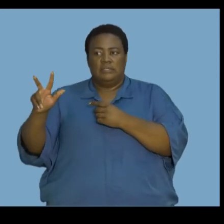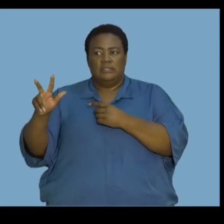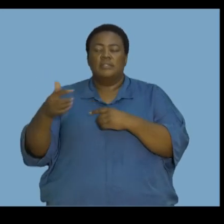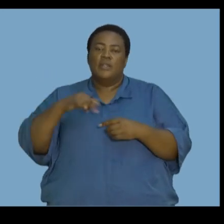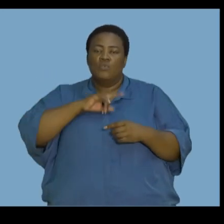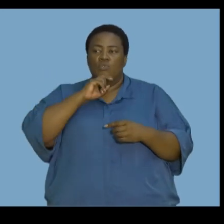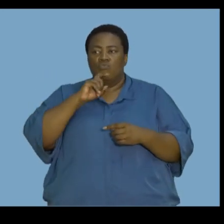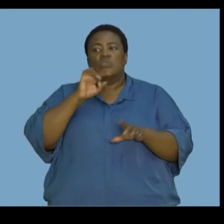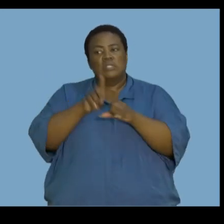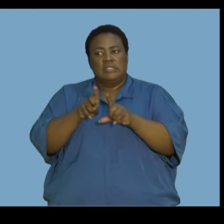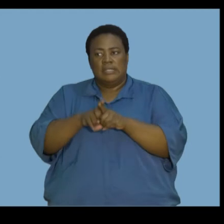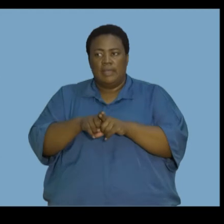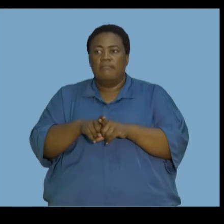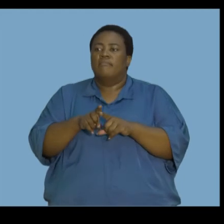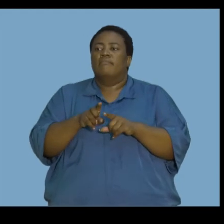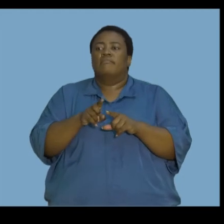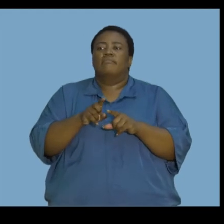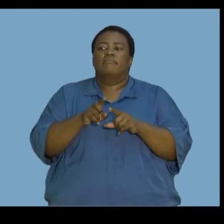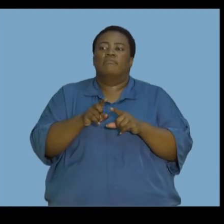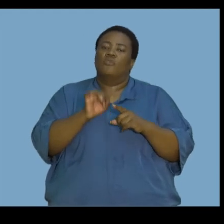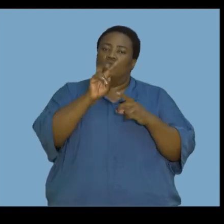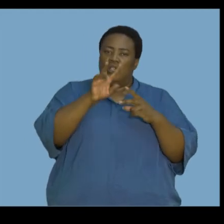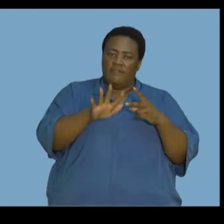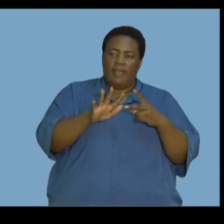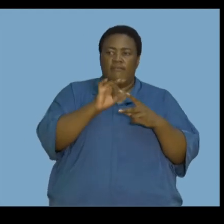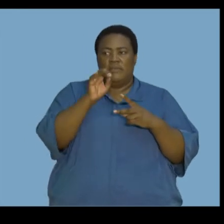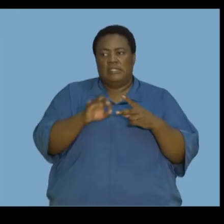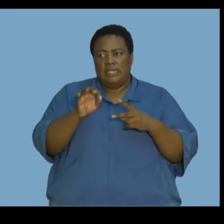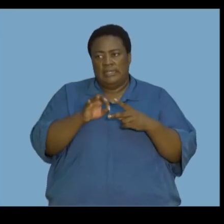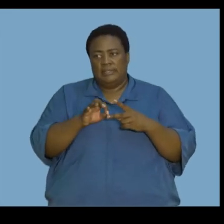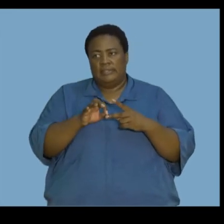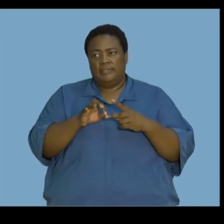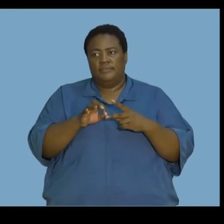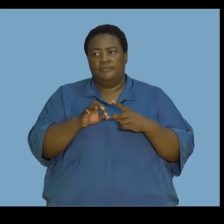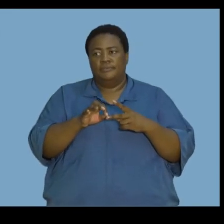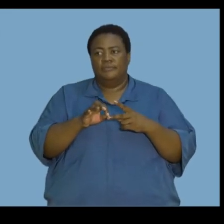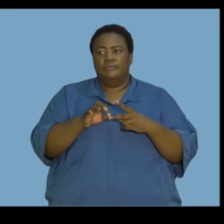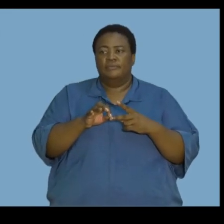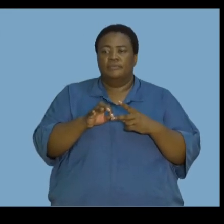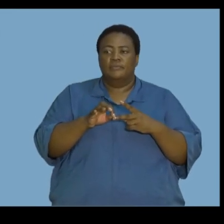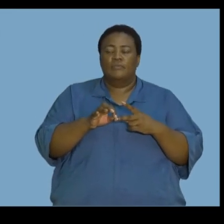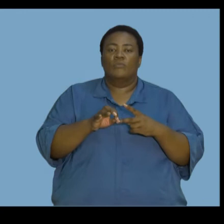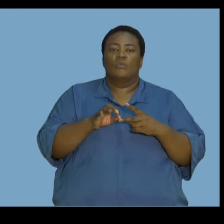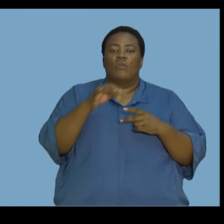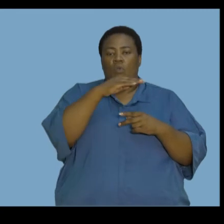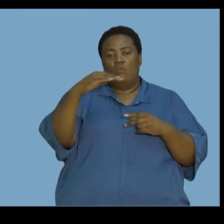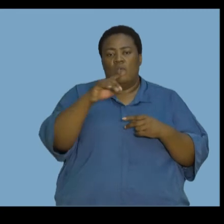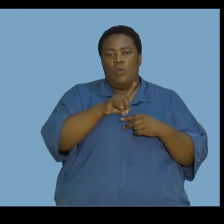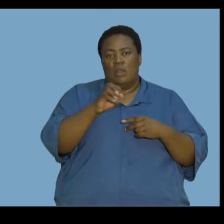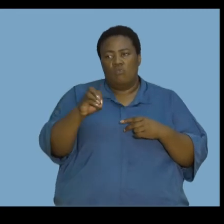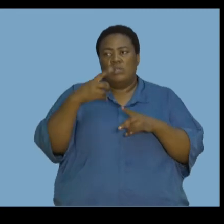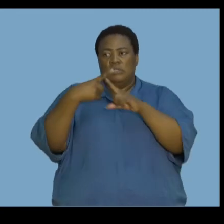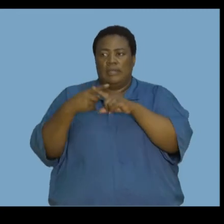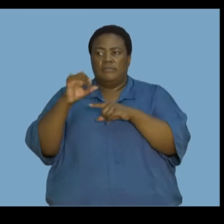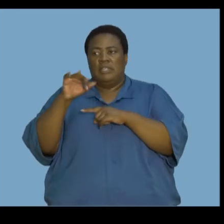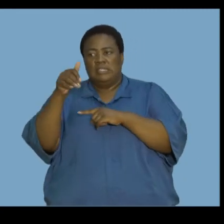108. And we use the same rationale for calculating the 25% as a proportion of 100,